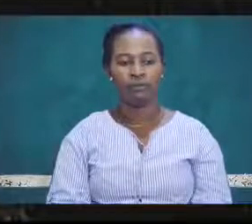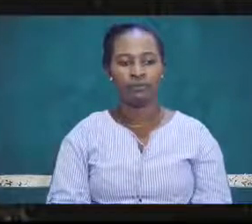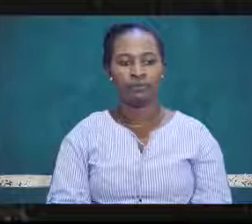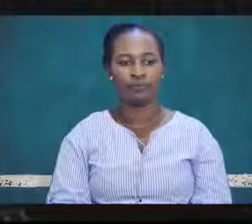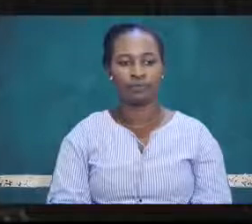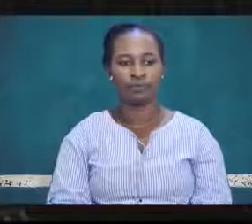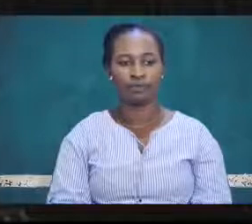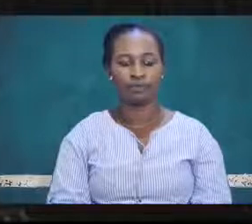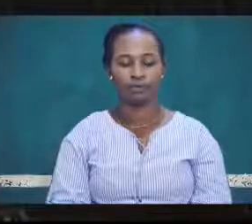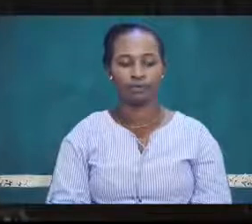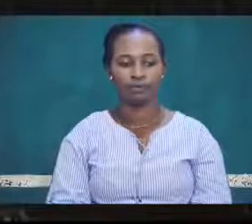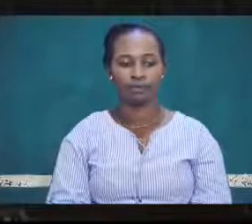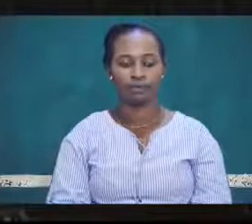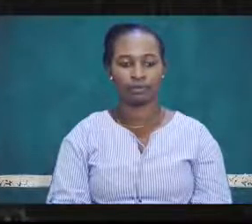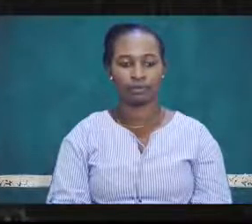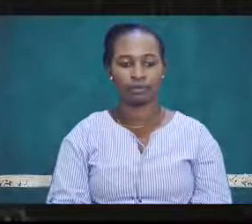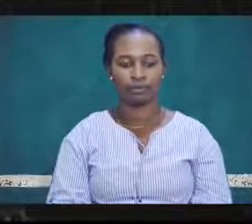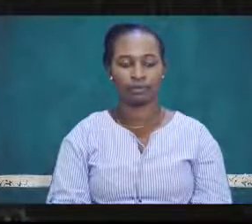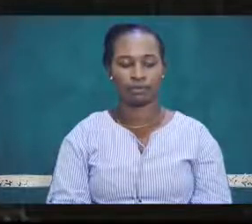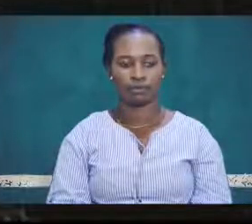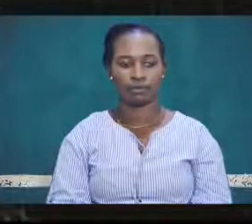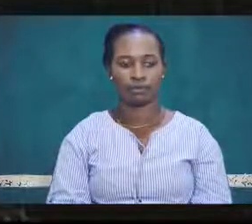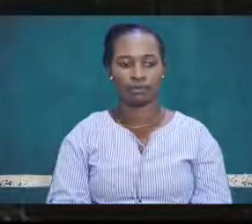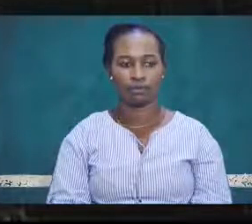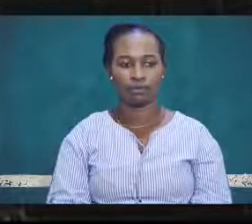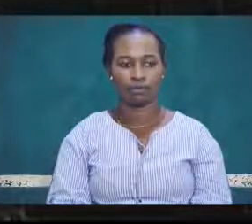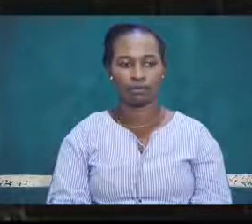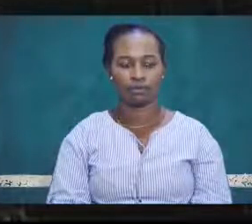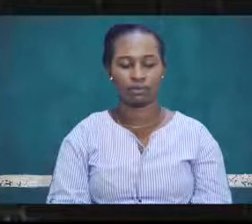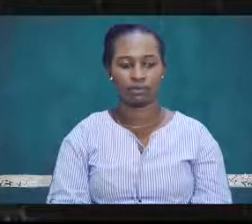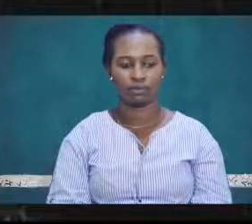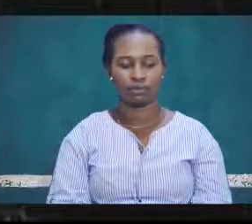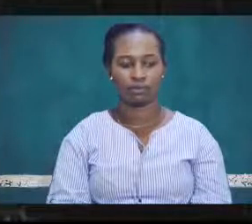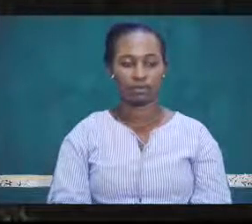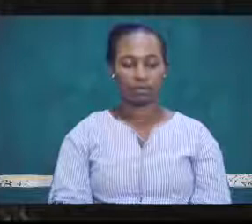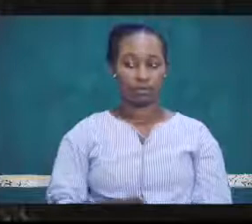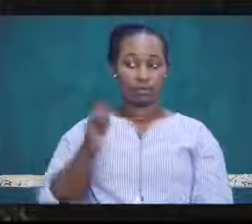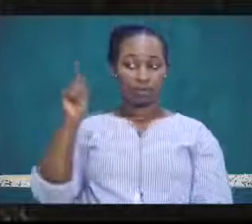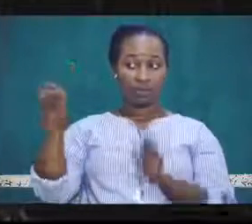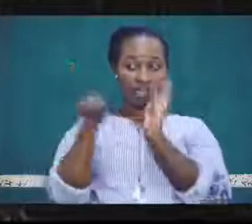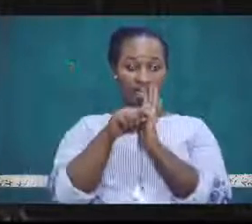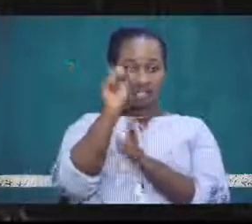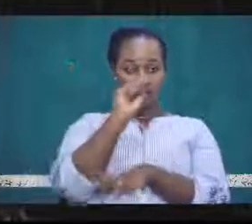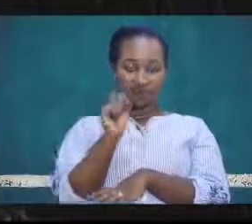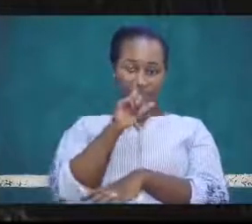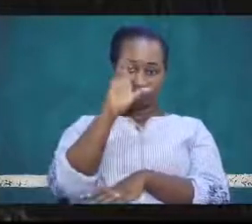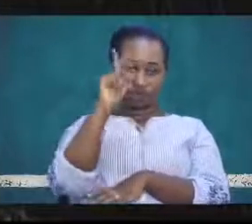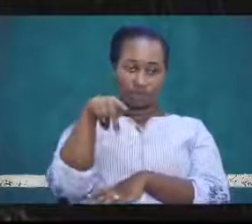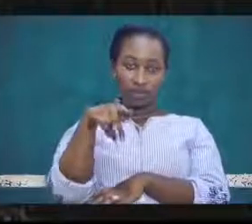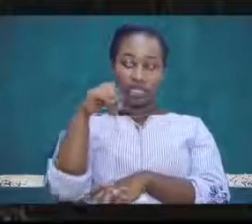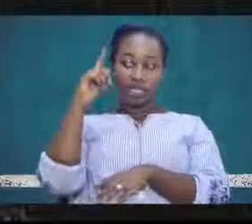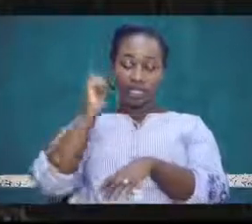reduces, and vice versa, another reduces. That's what it means. One is